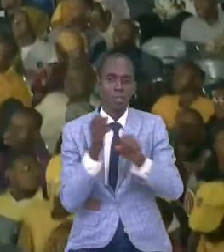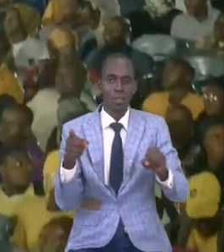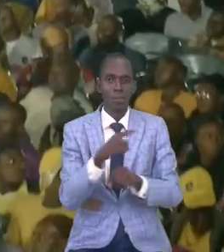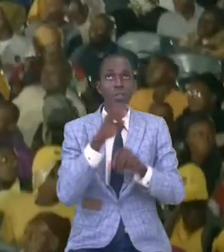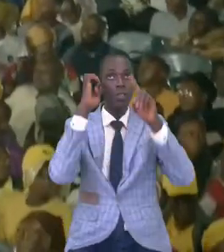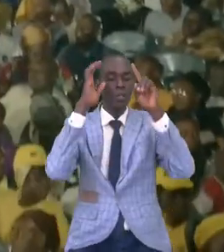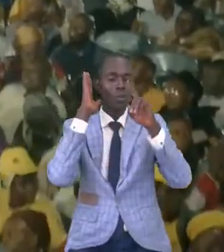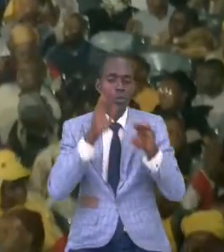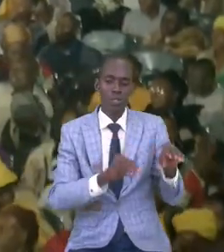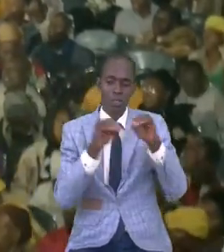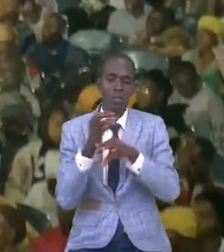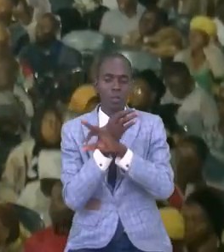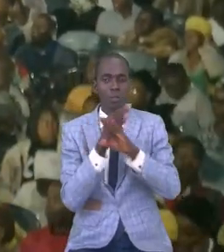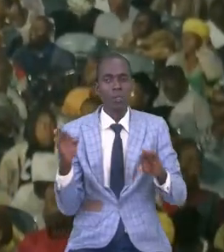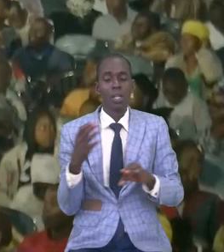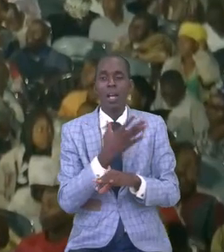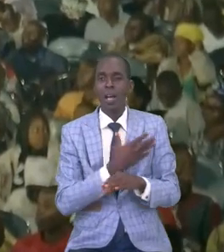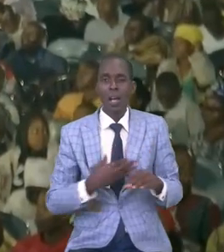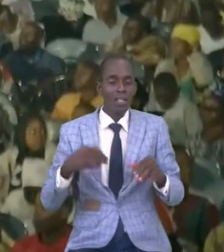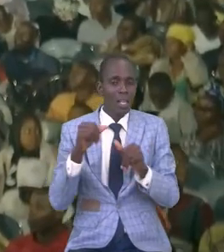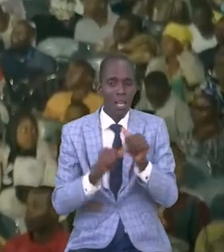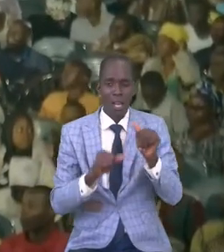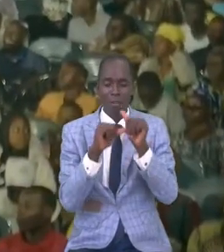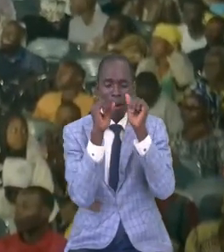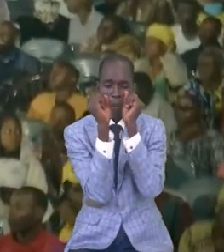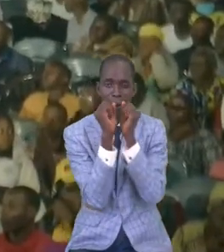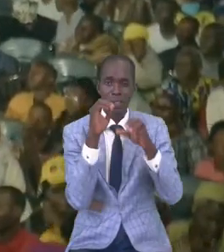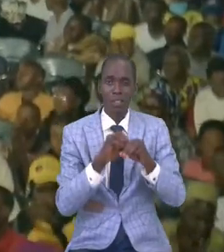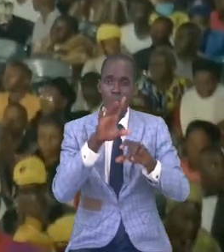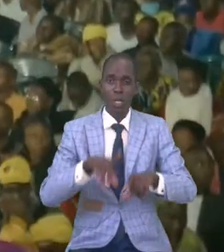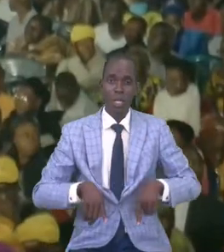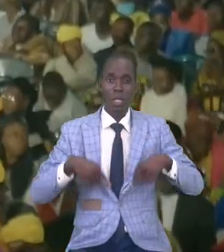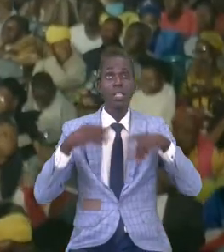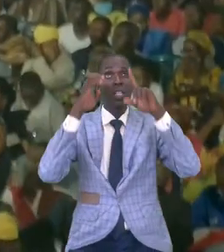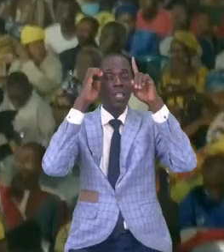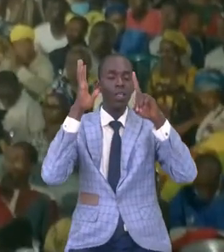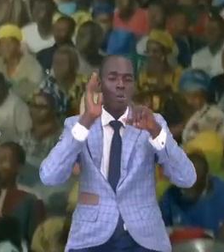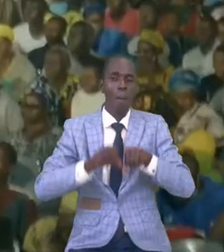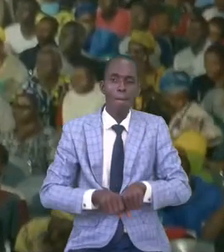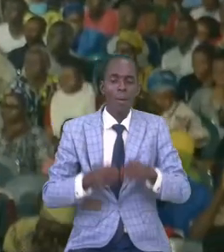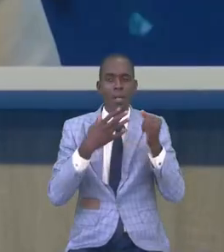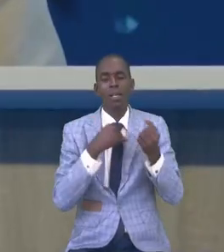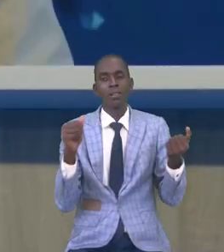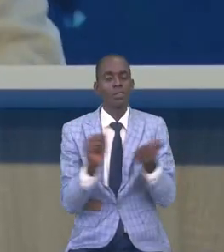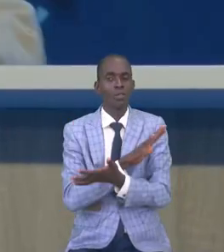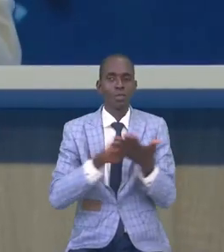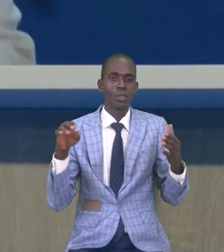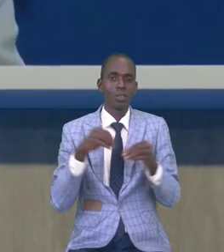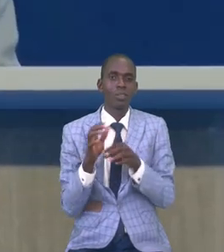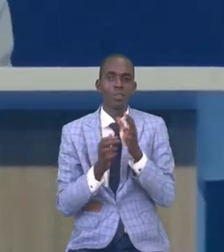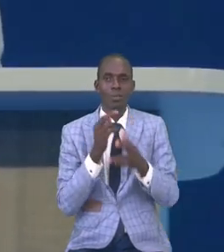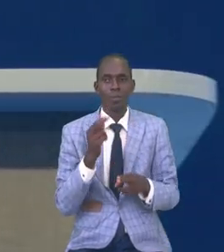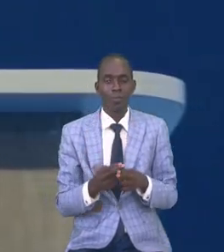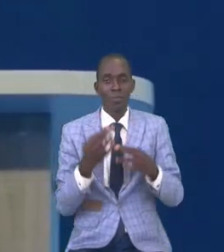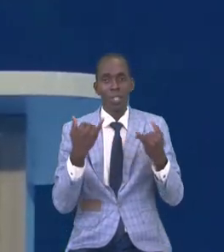will set you free. Yeah. And every bondage in your life, it will break and destroy. I'm coming